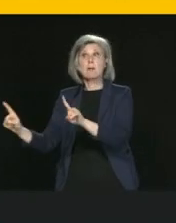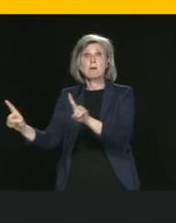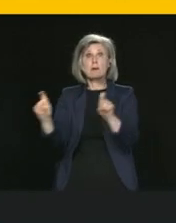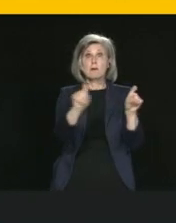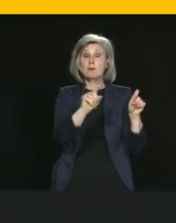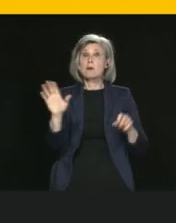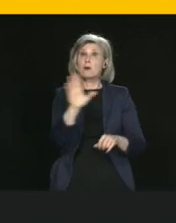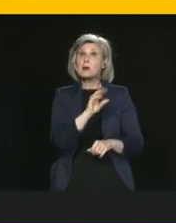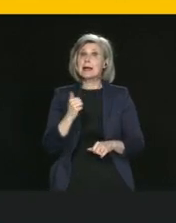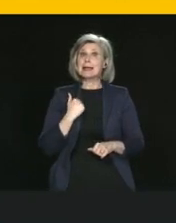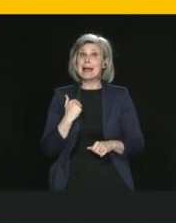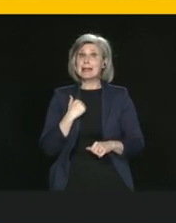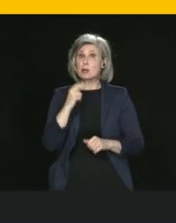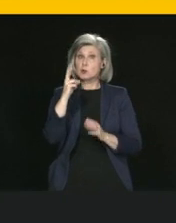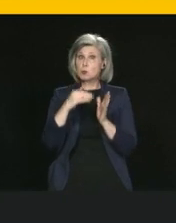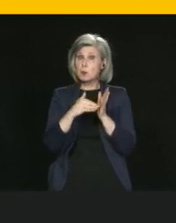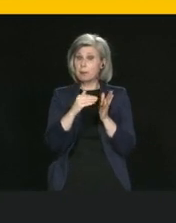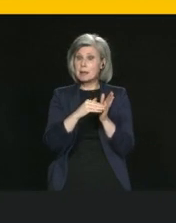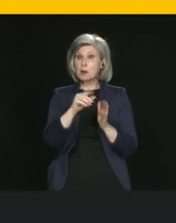for COVID-19 to date.